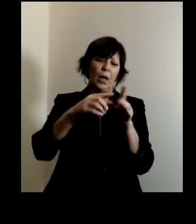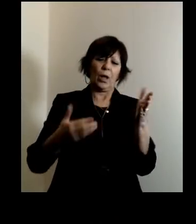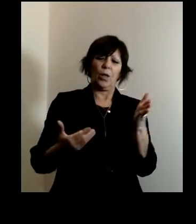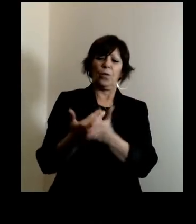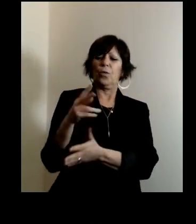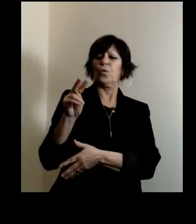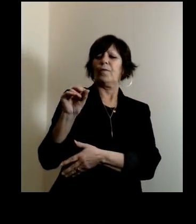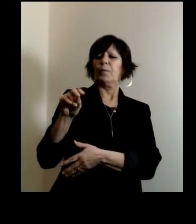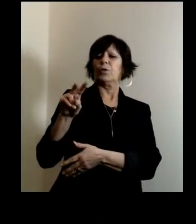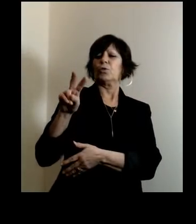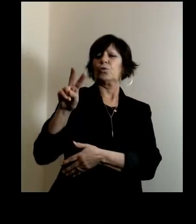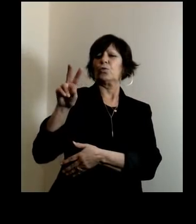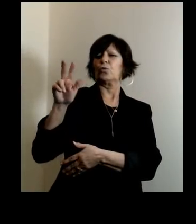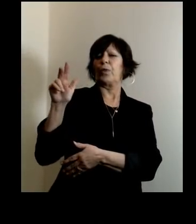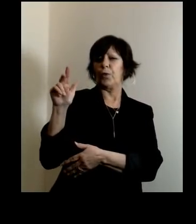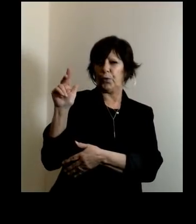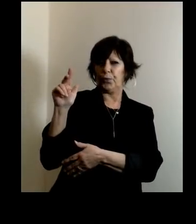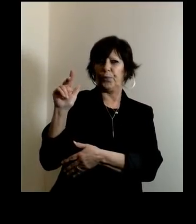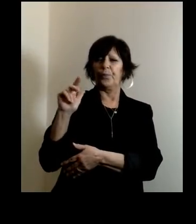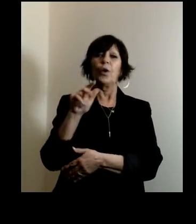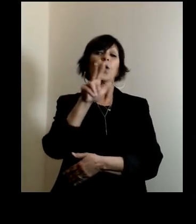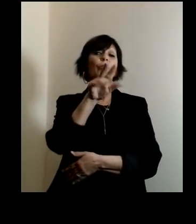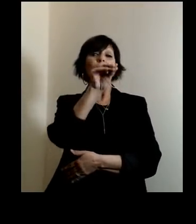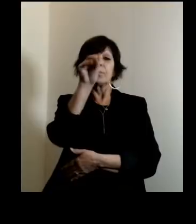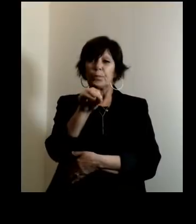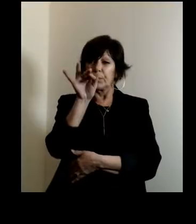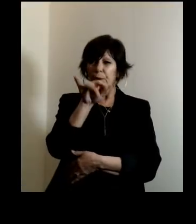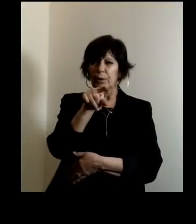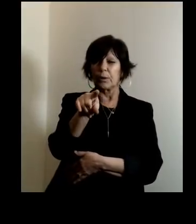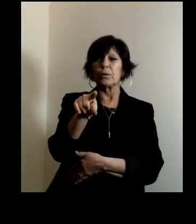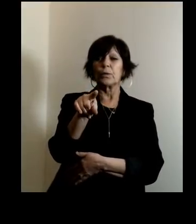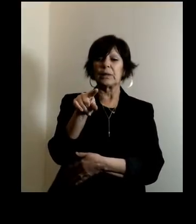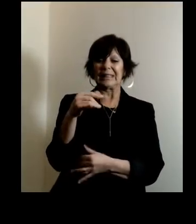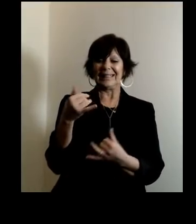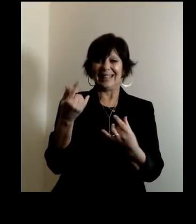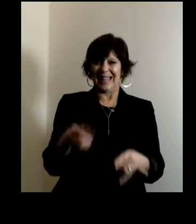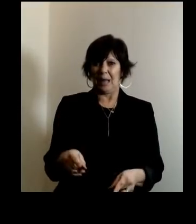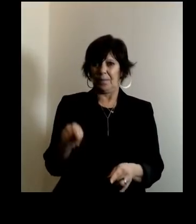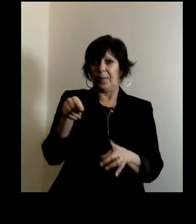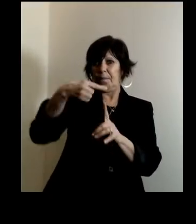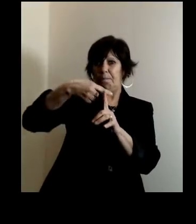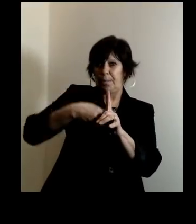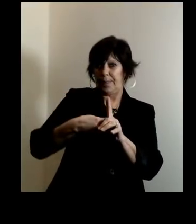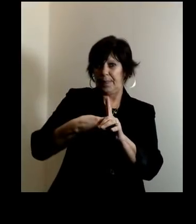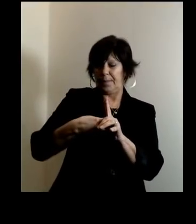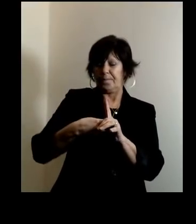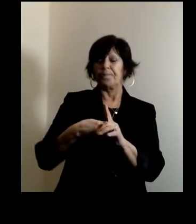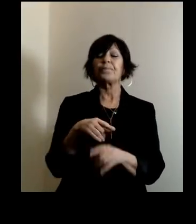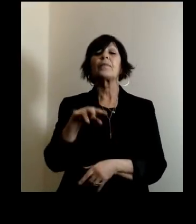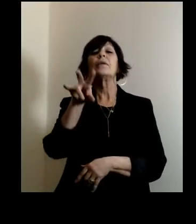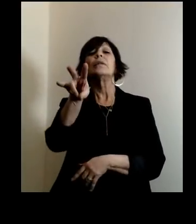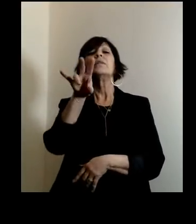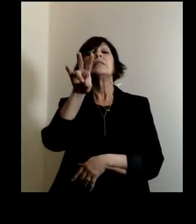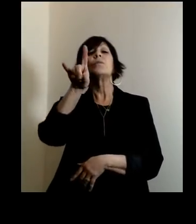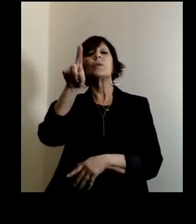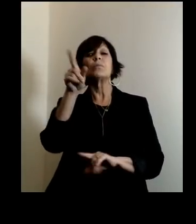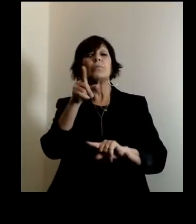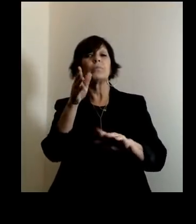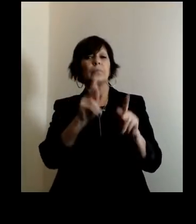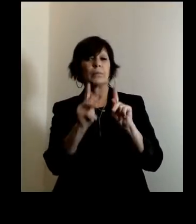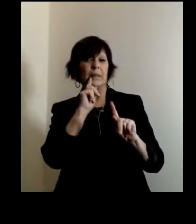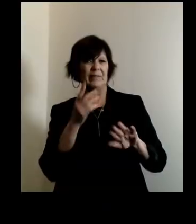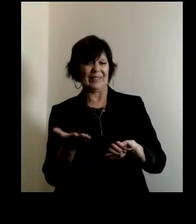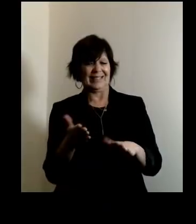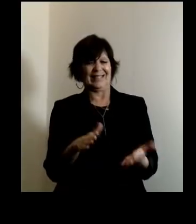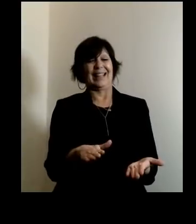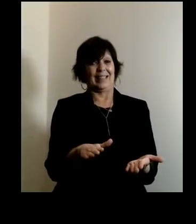23rd. 37% of those cases have been recorded this month. 771 people have died as of November